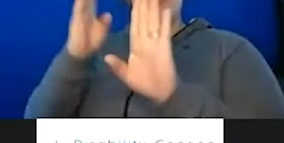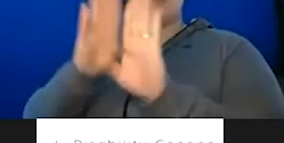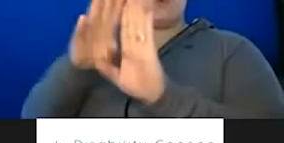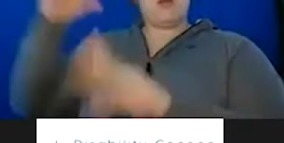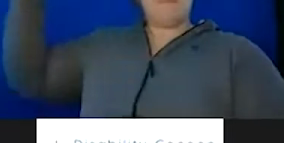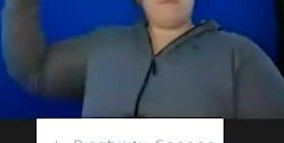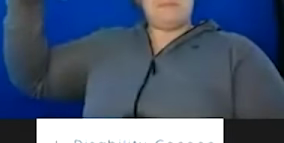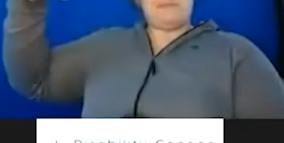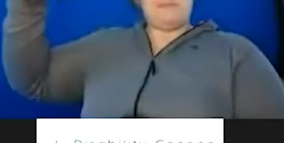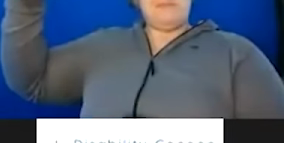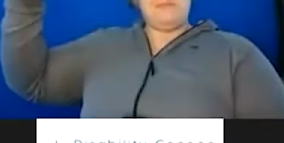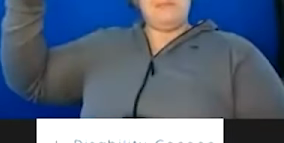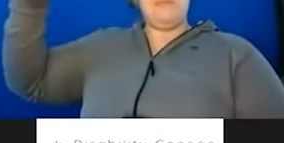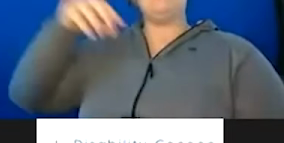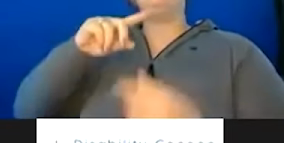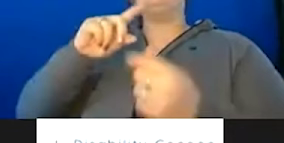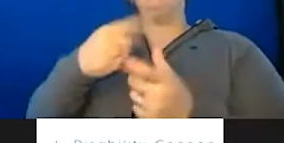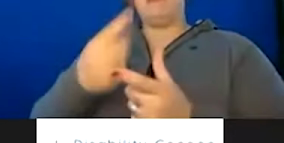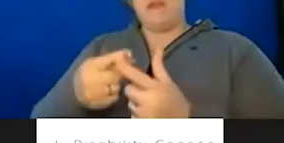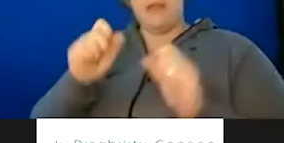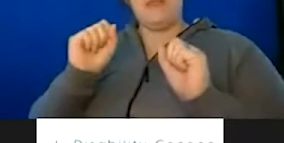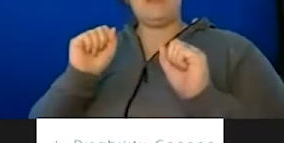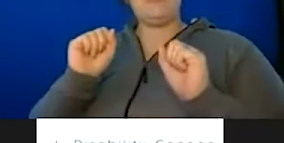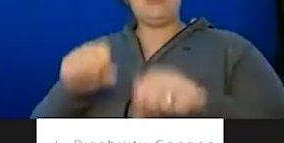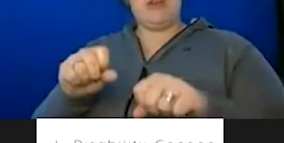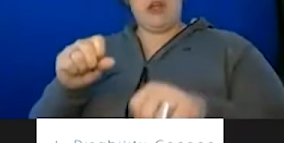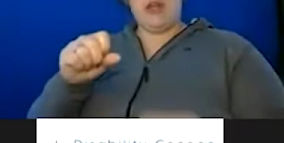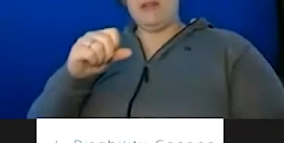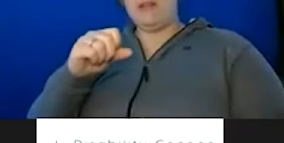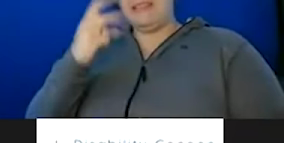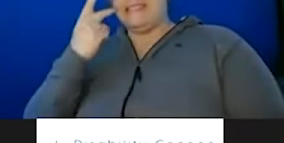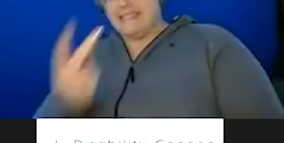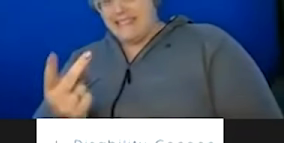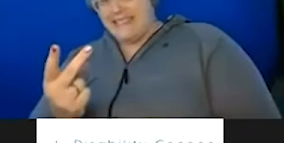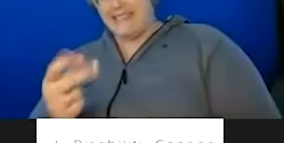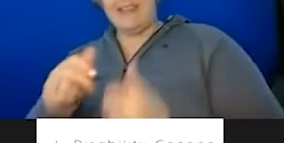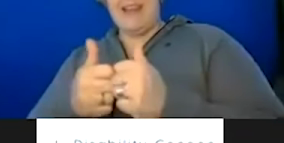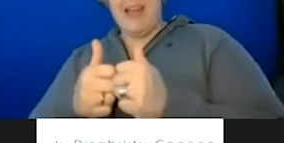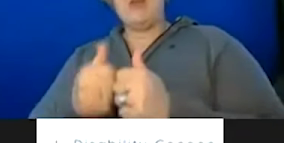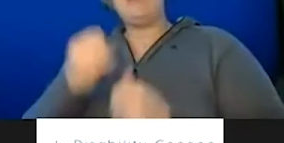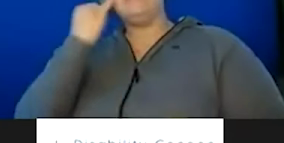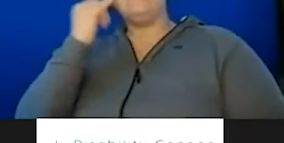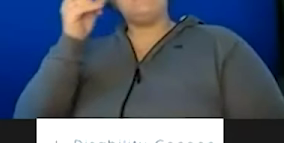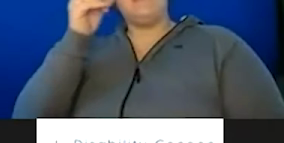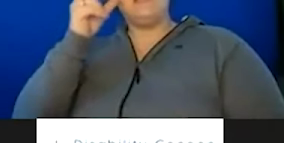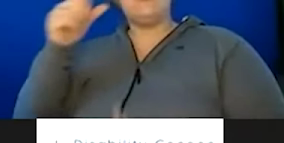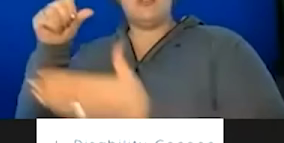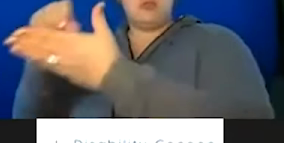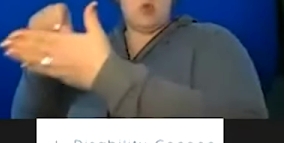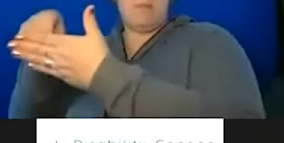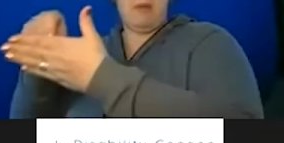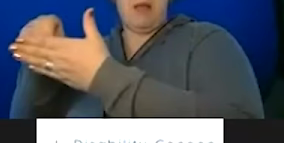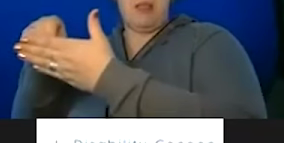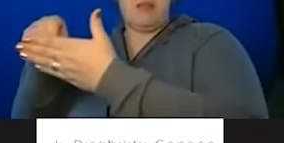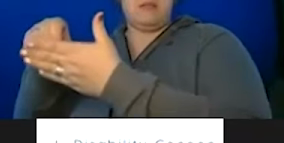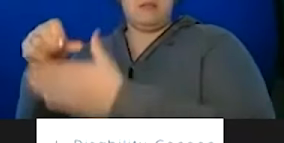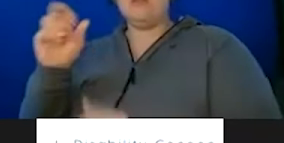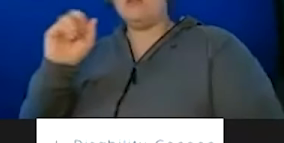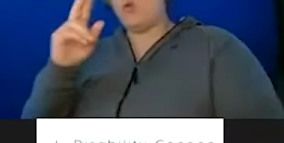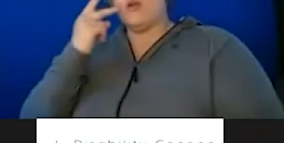could operate that camera in a couple of different ways. So say if they heard a doorbell, they had the ability